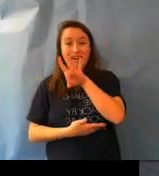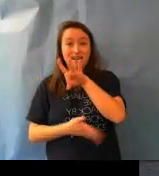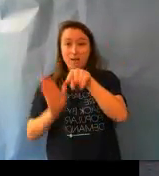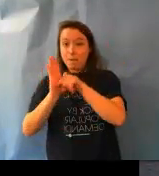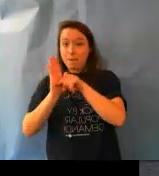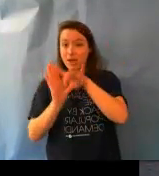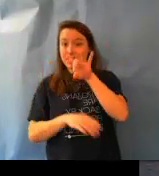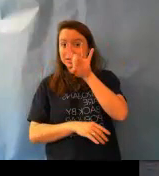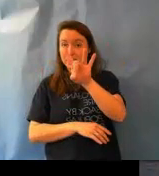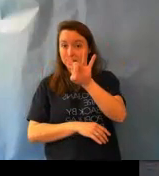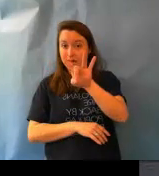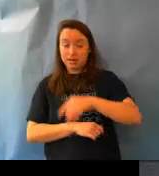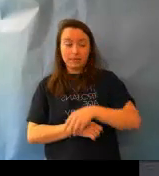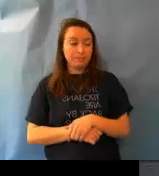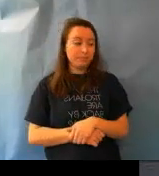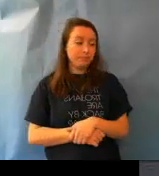8